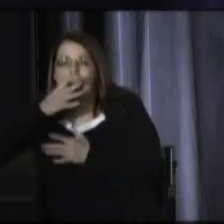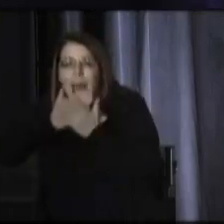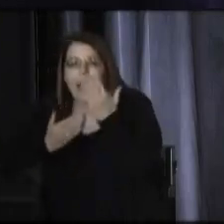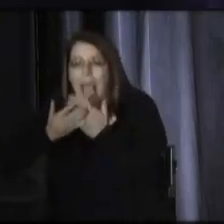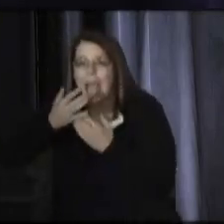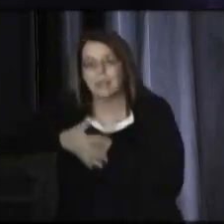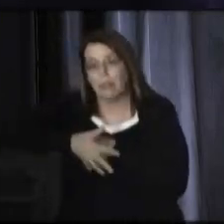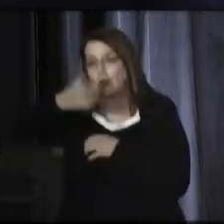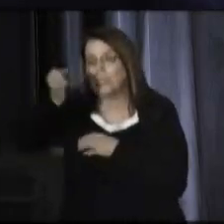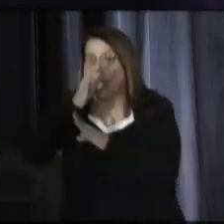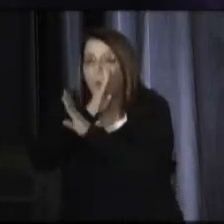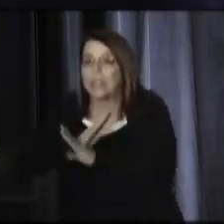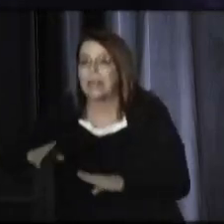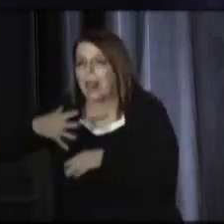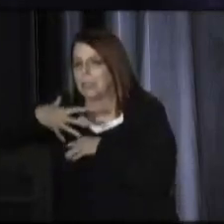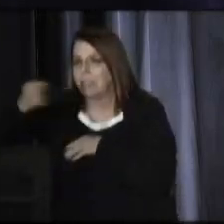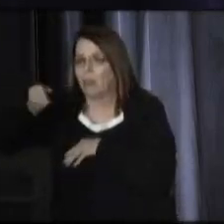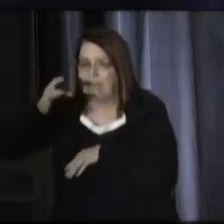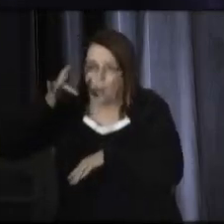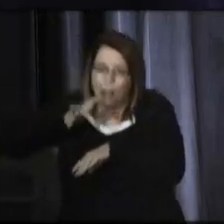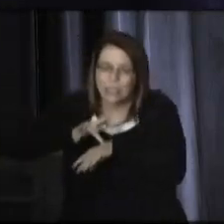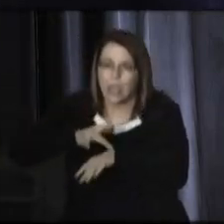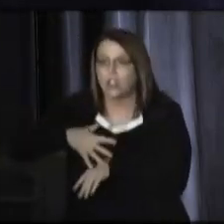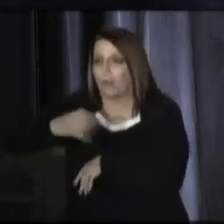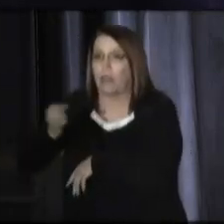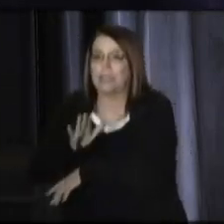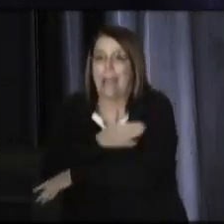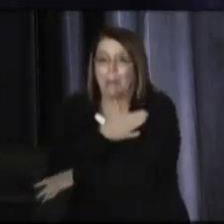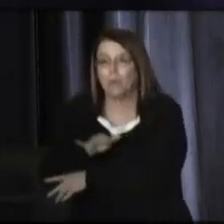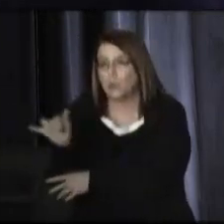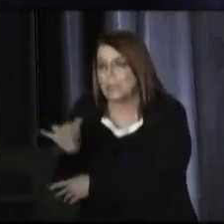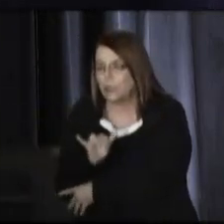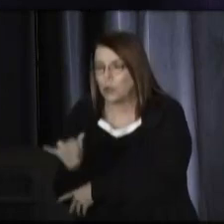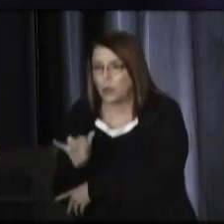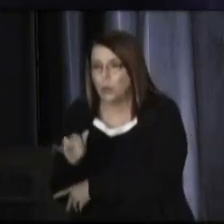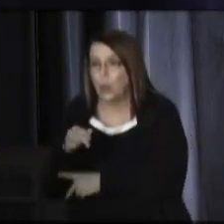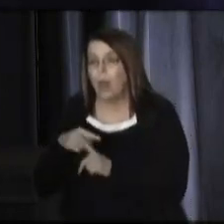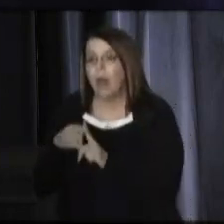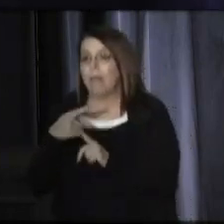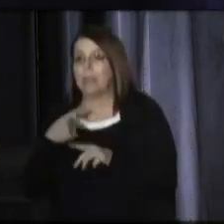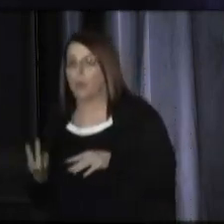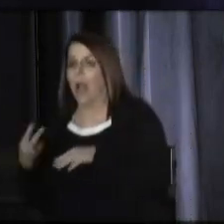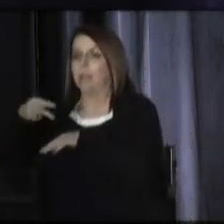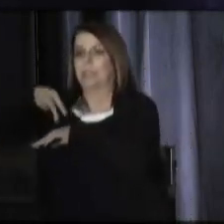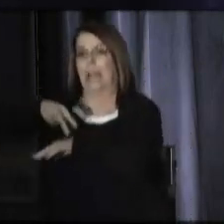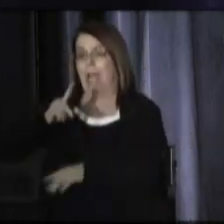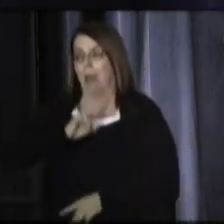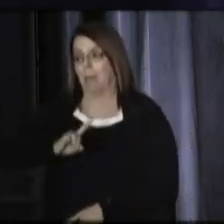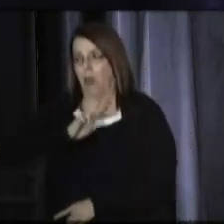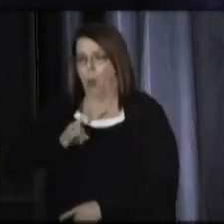Real people, ordinary people, complicated people.